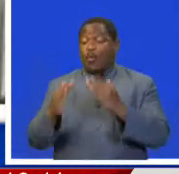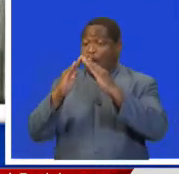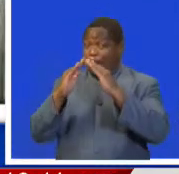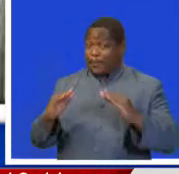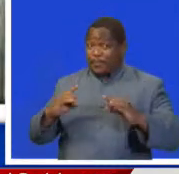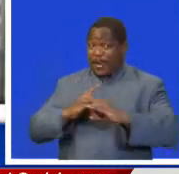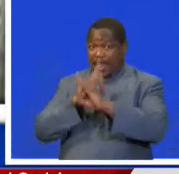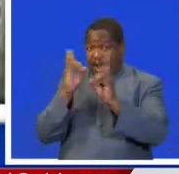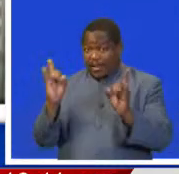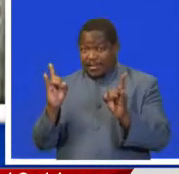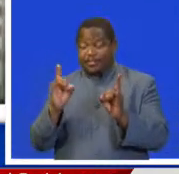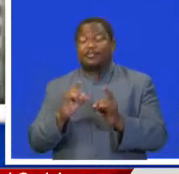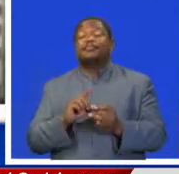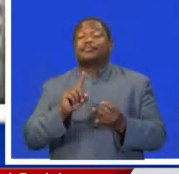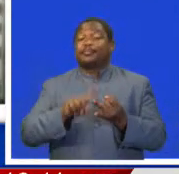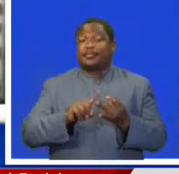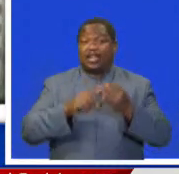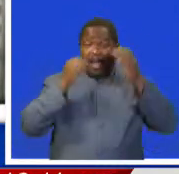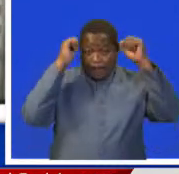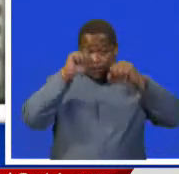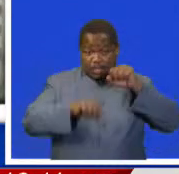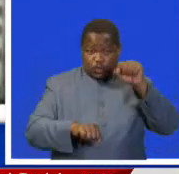phansi sibukusane nempi